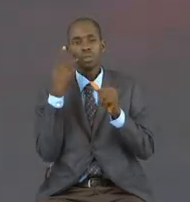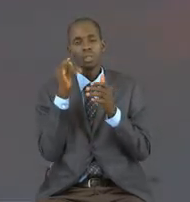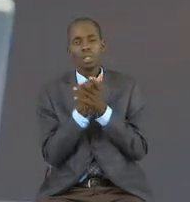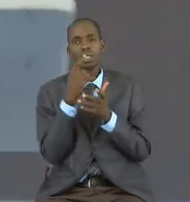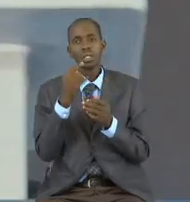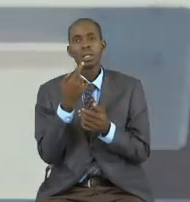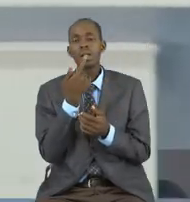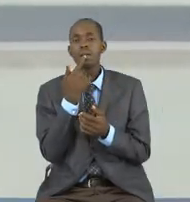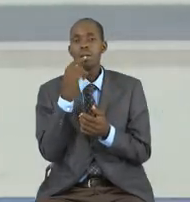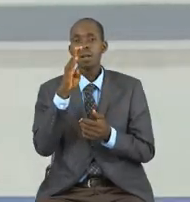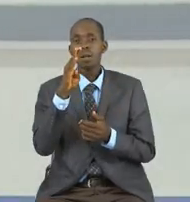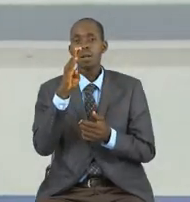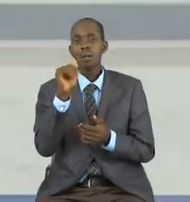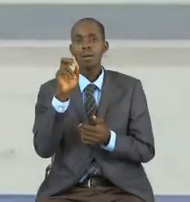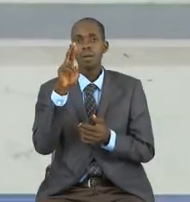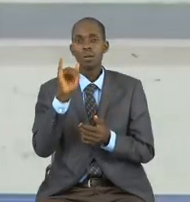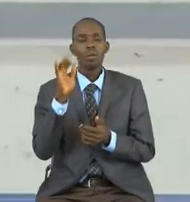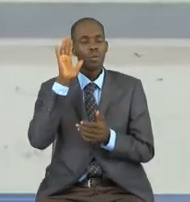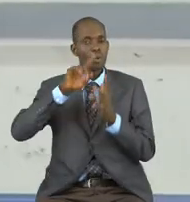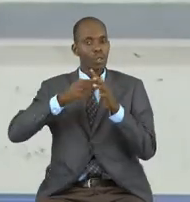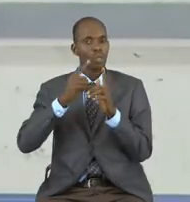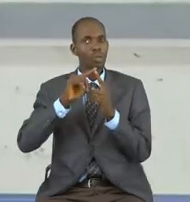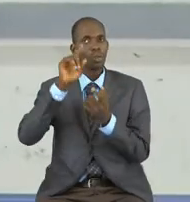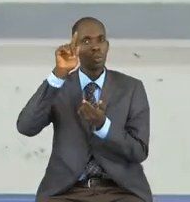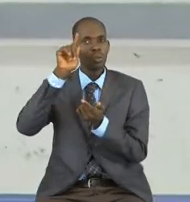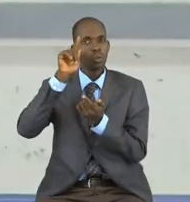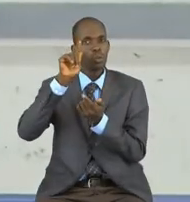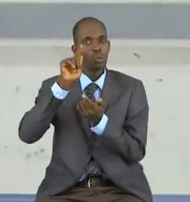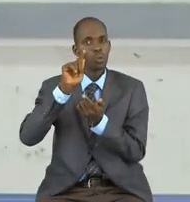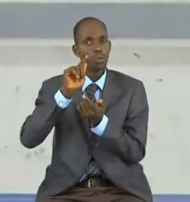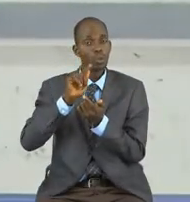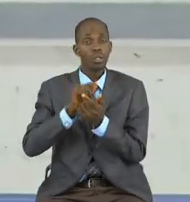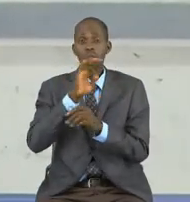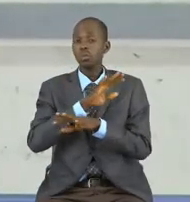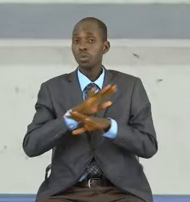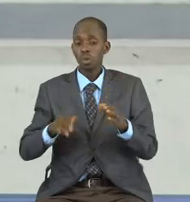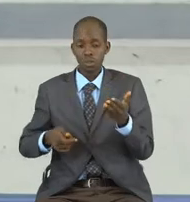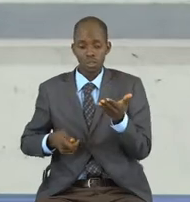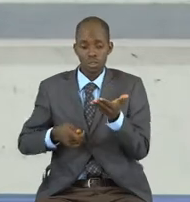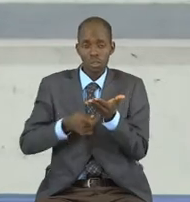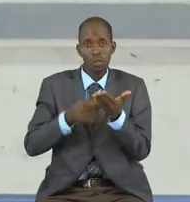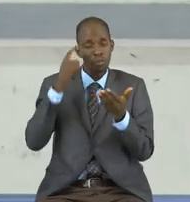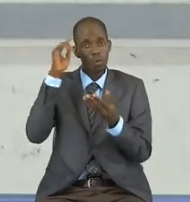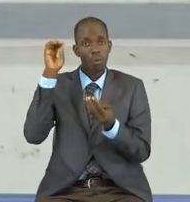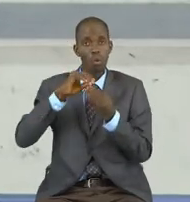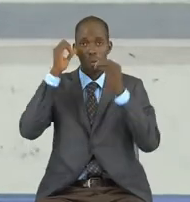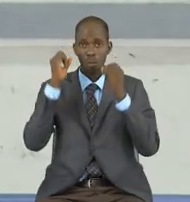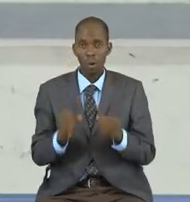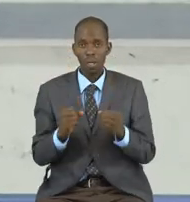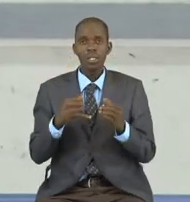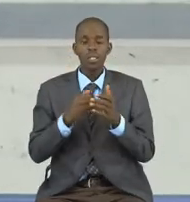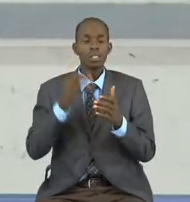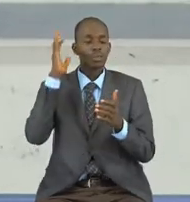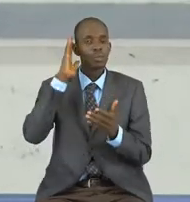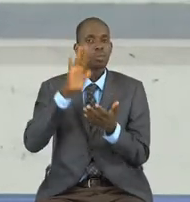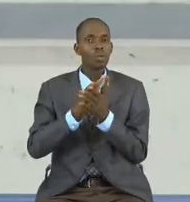and using, and you don't recharge, it will come to level zero. You will not be able to receive.